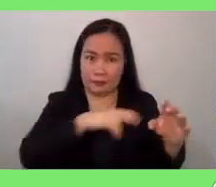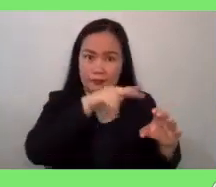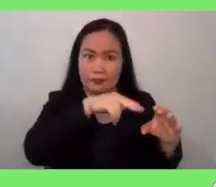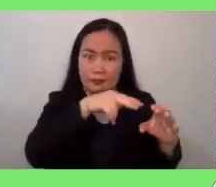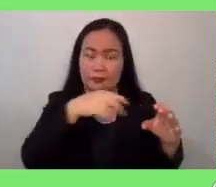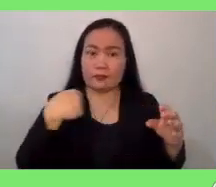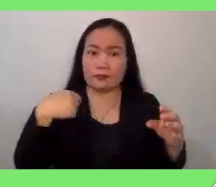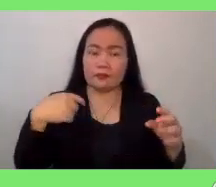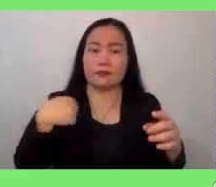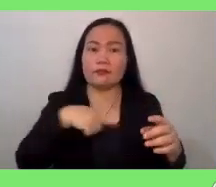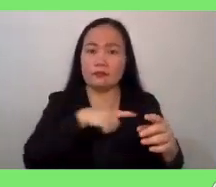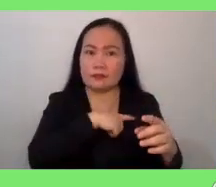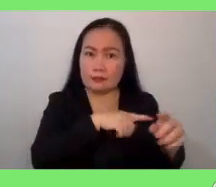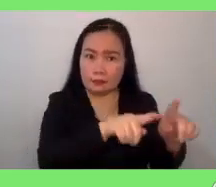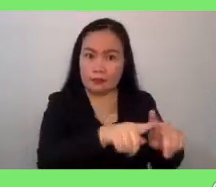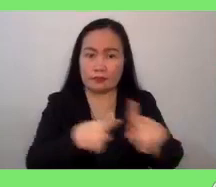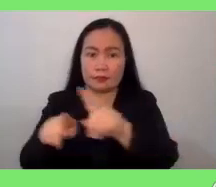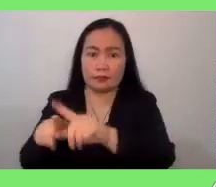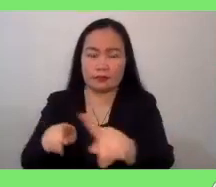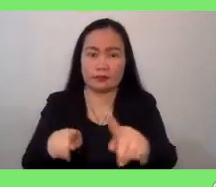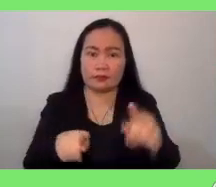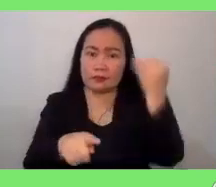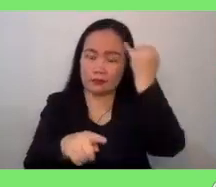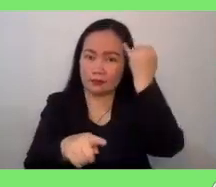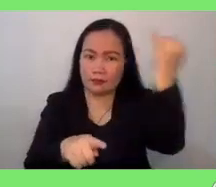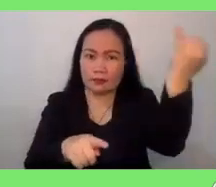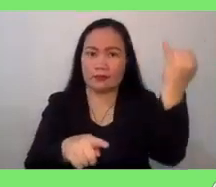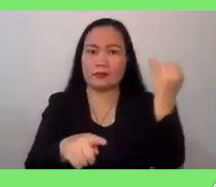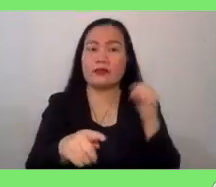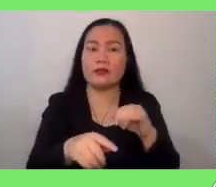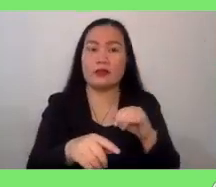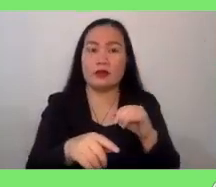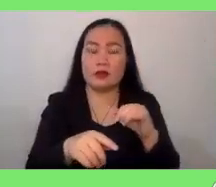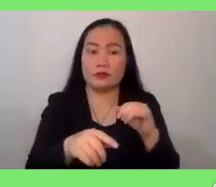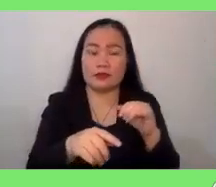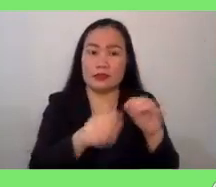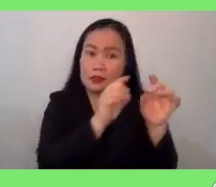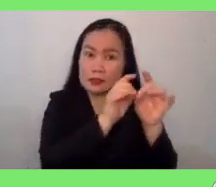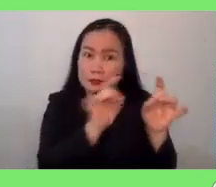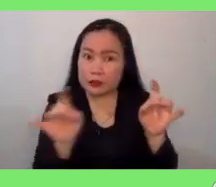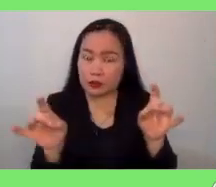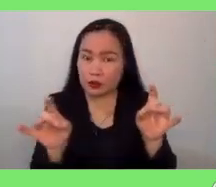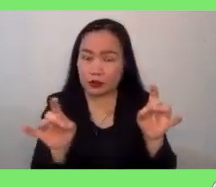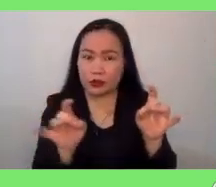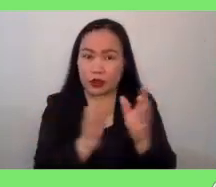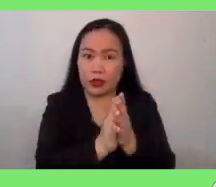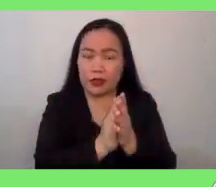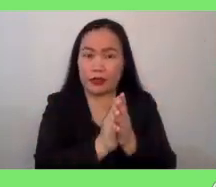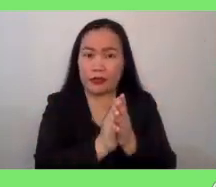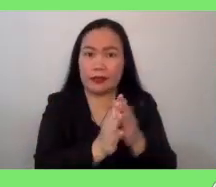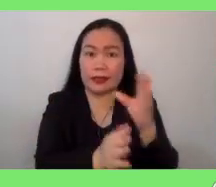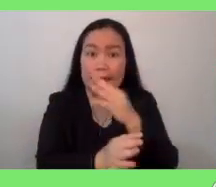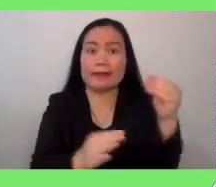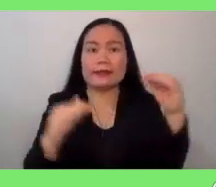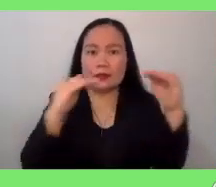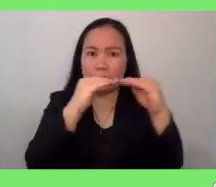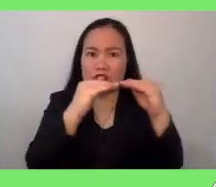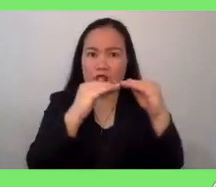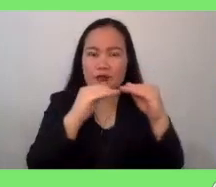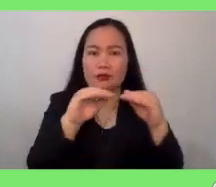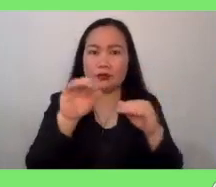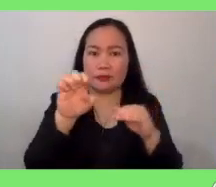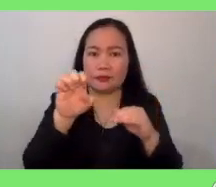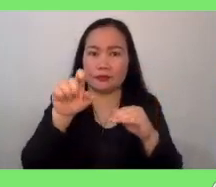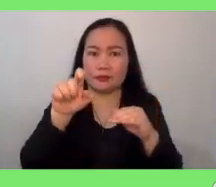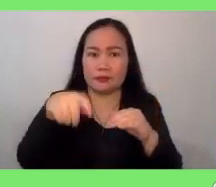differentiate the concept or idea of an expression and an equation.